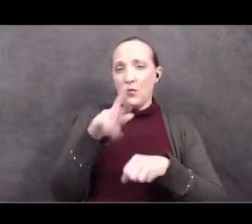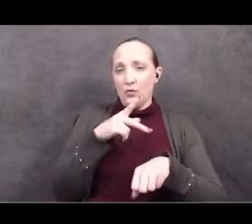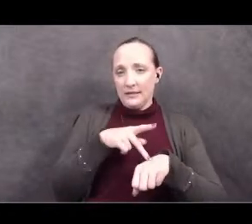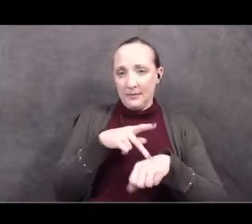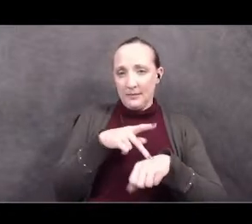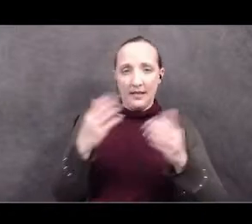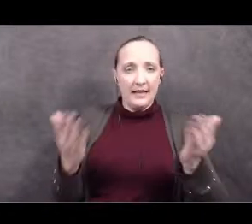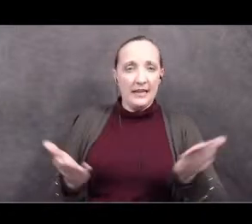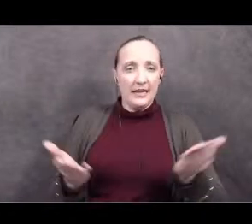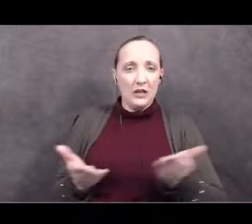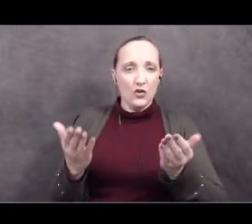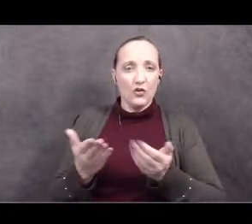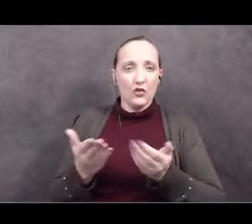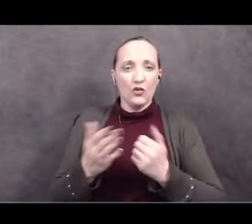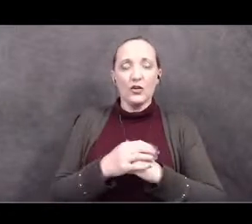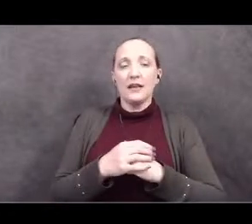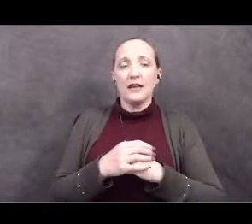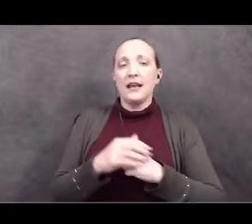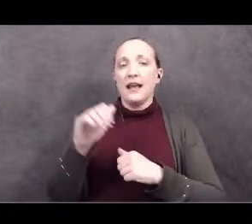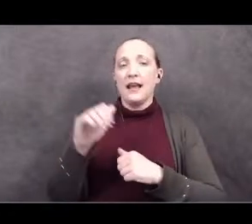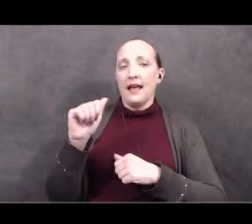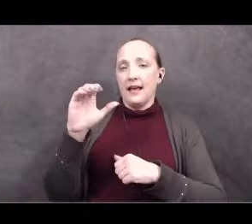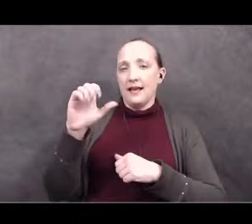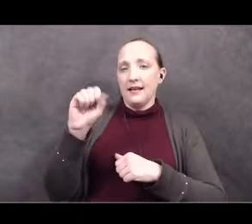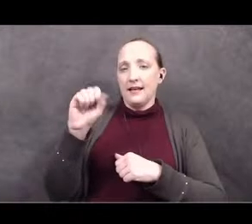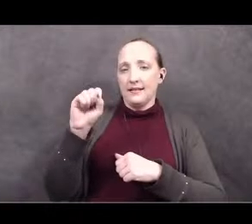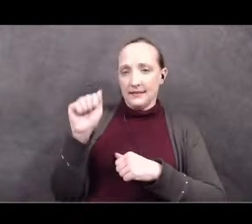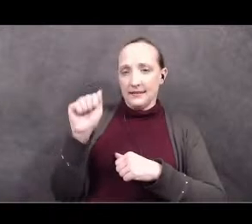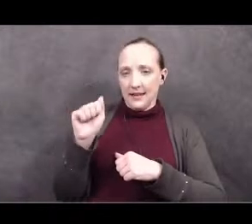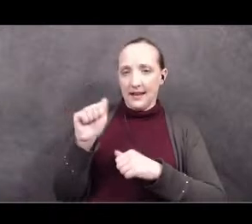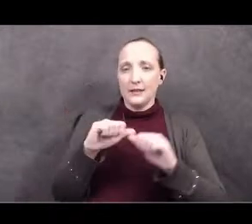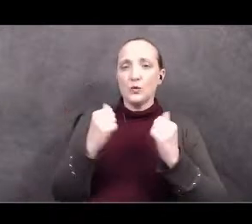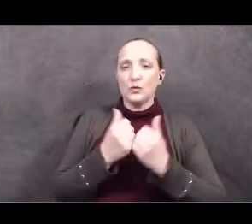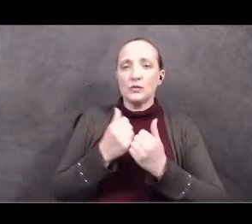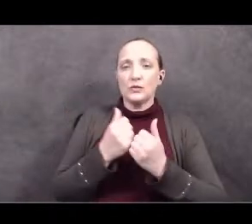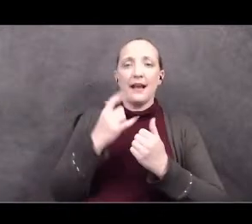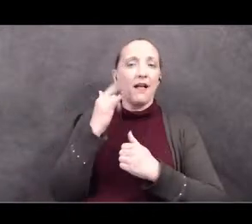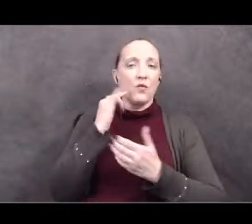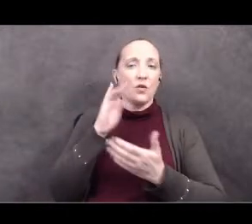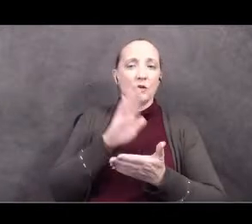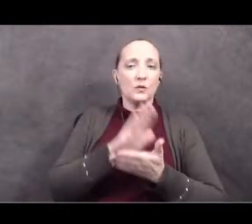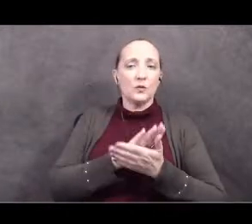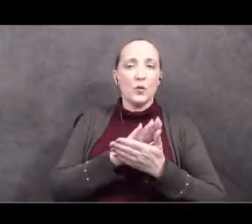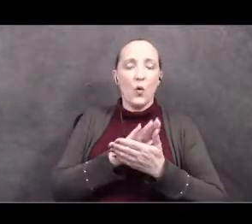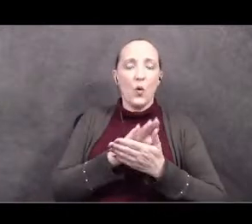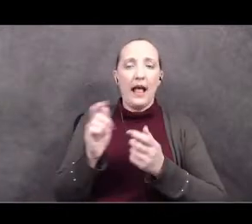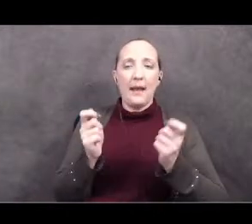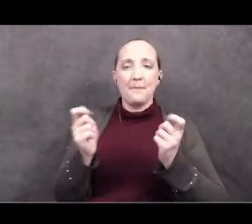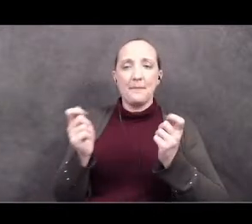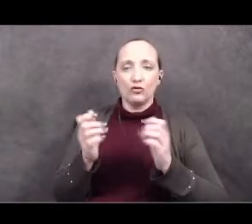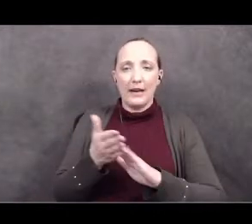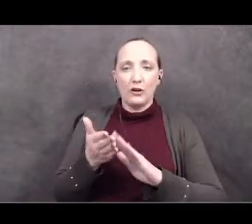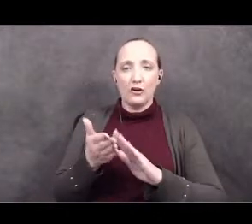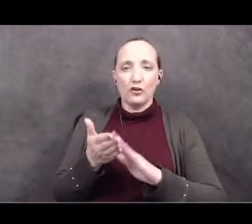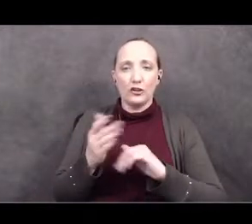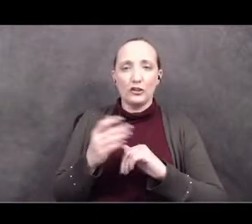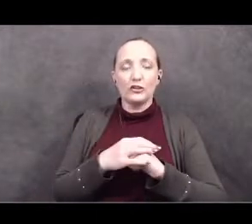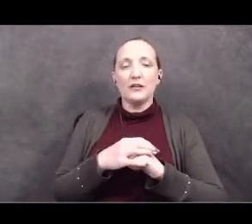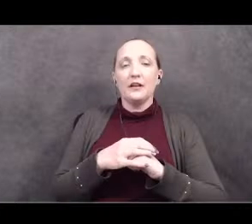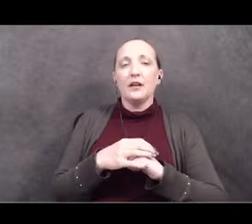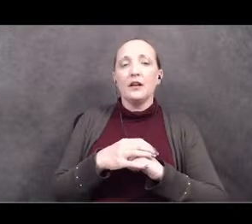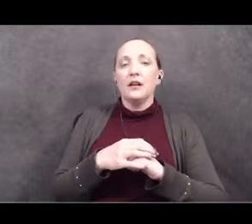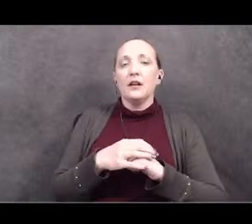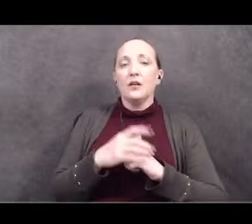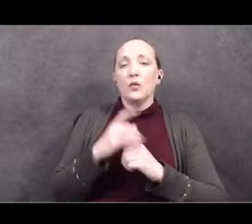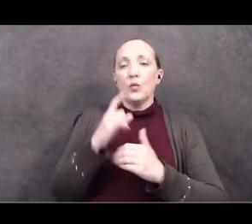here uh and so a the association of California school administrators uh uh has